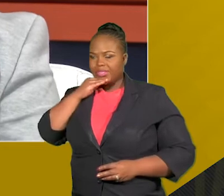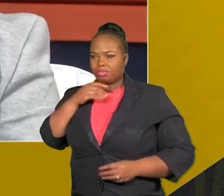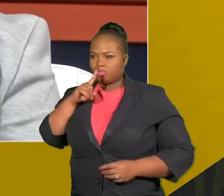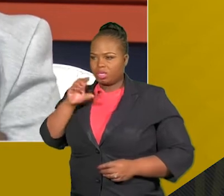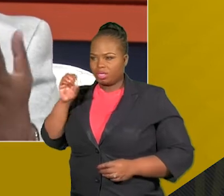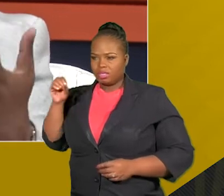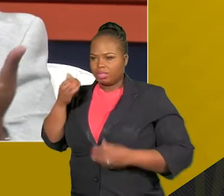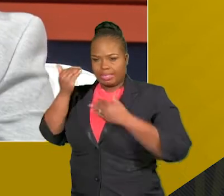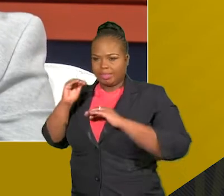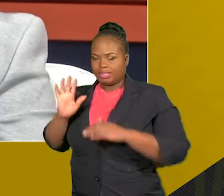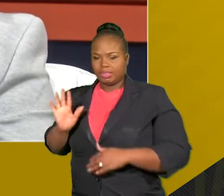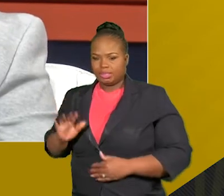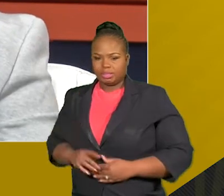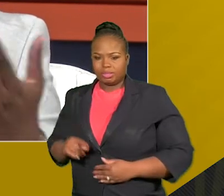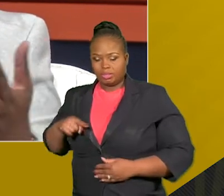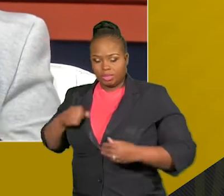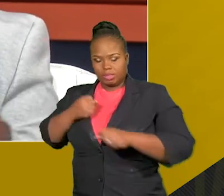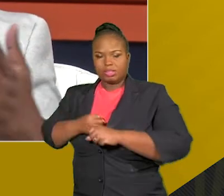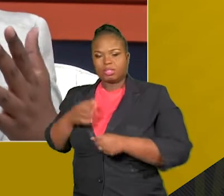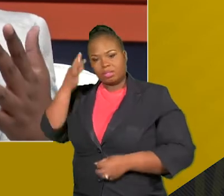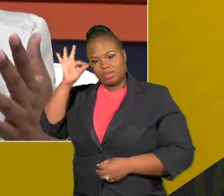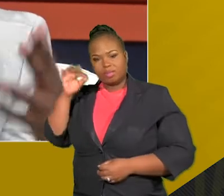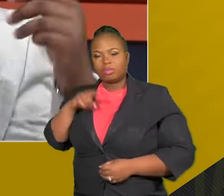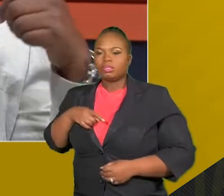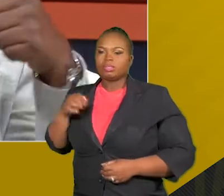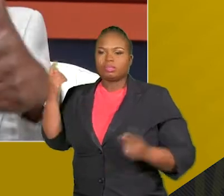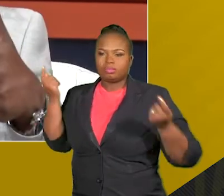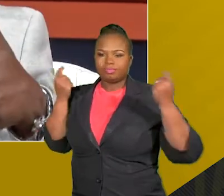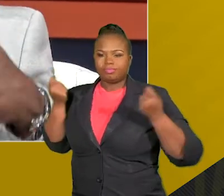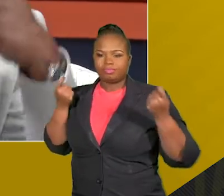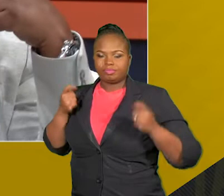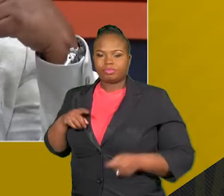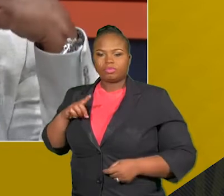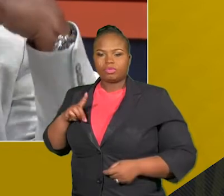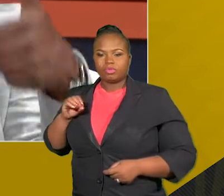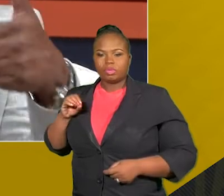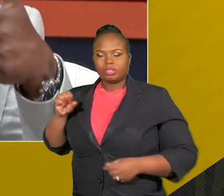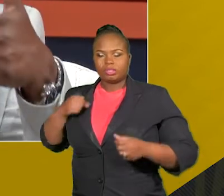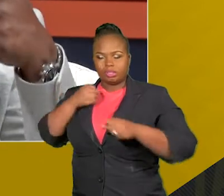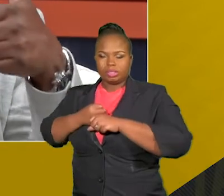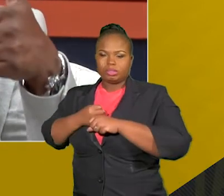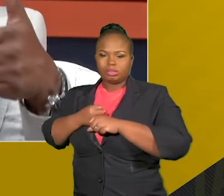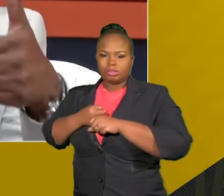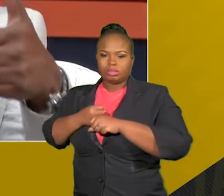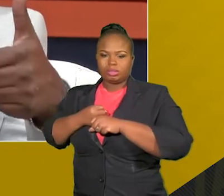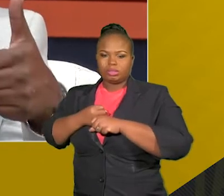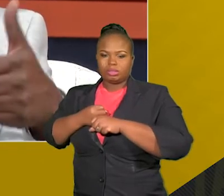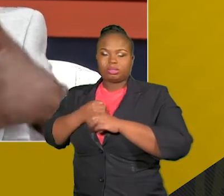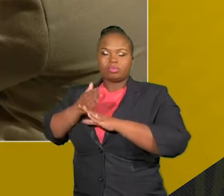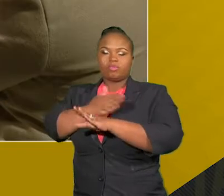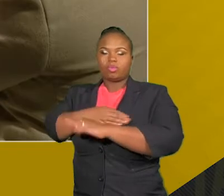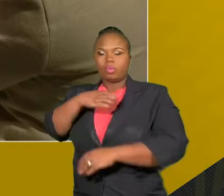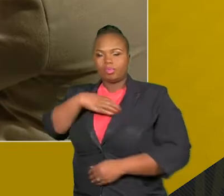to 100. Okay. We're this year as government celebrating the centenary of former President